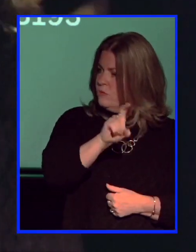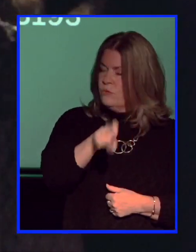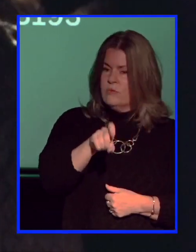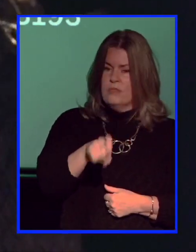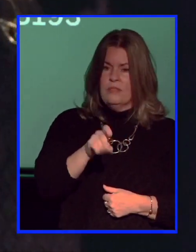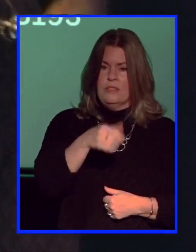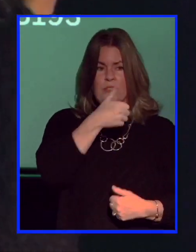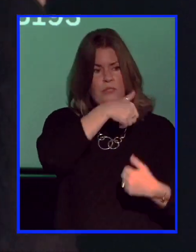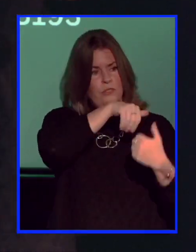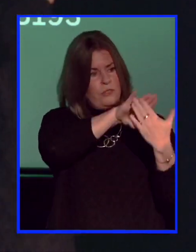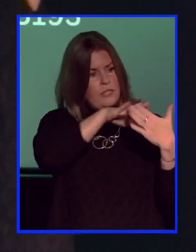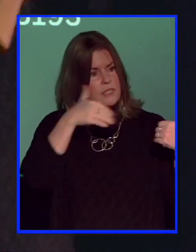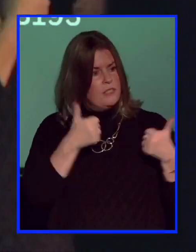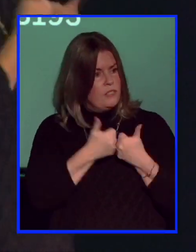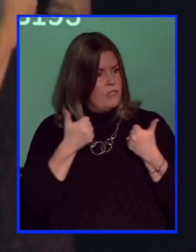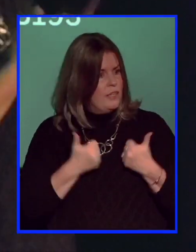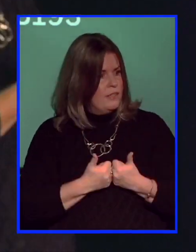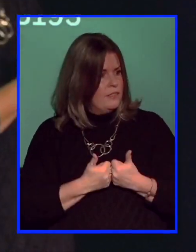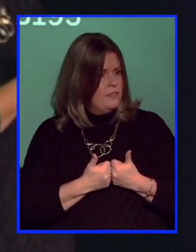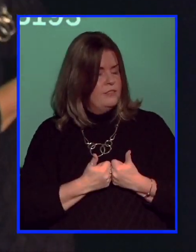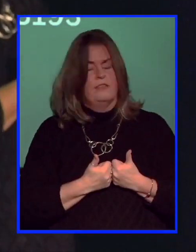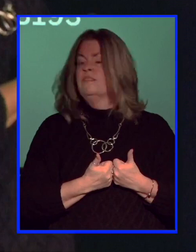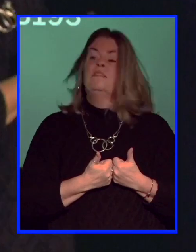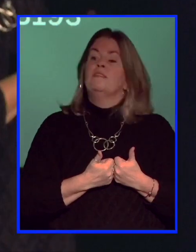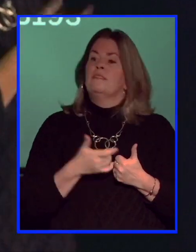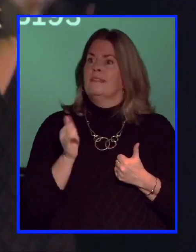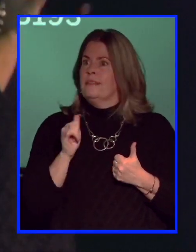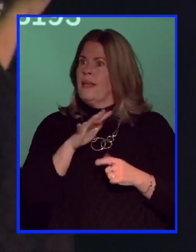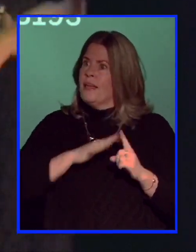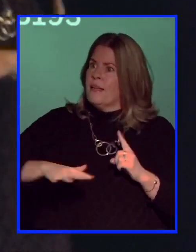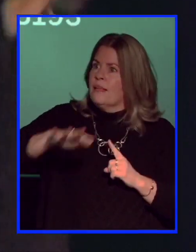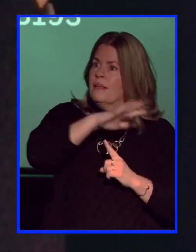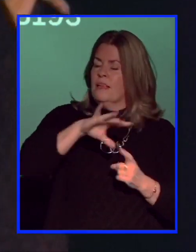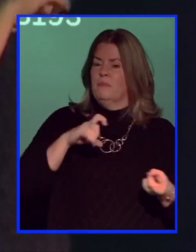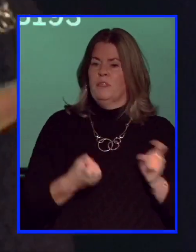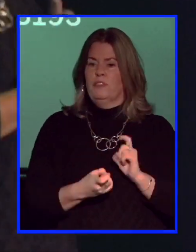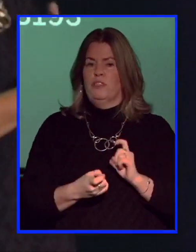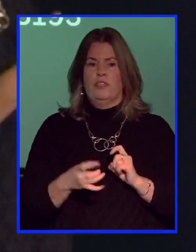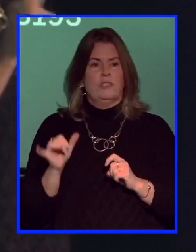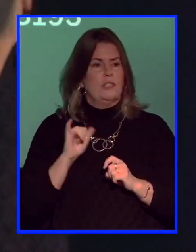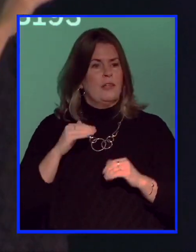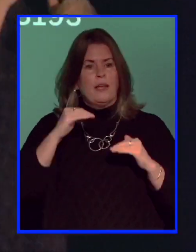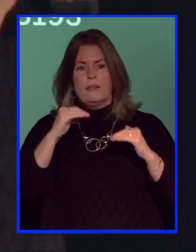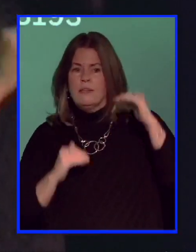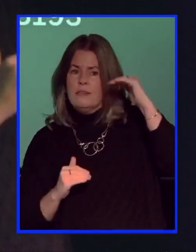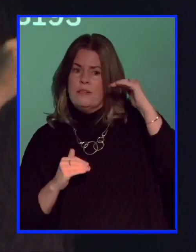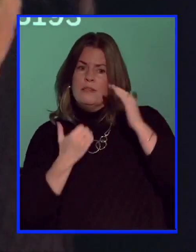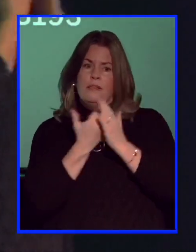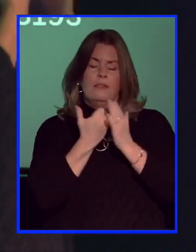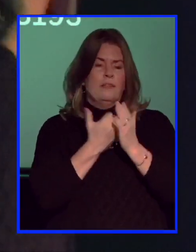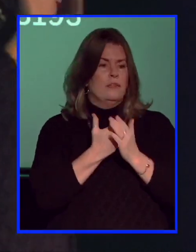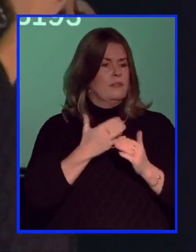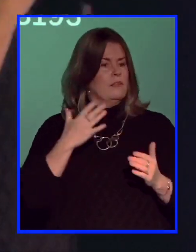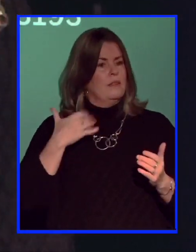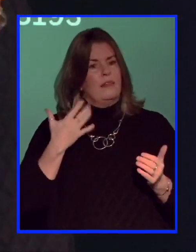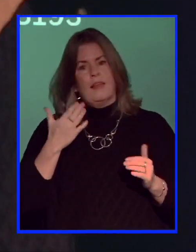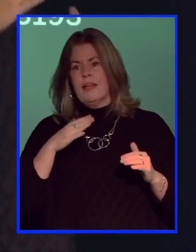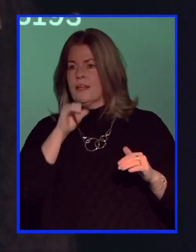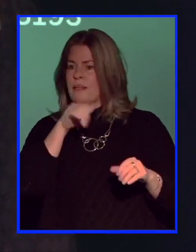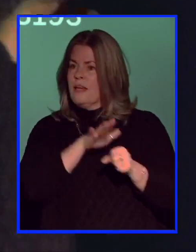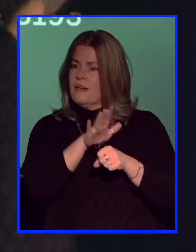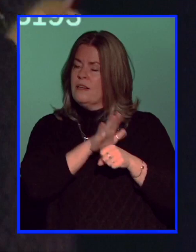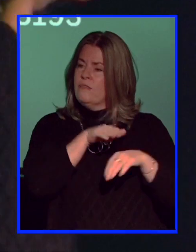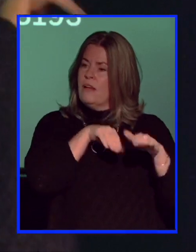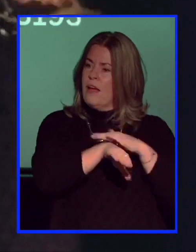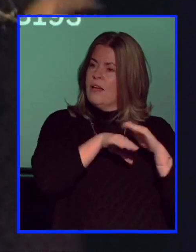address the challenges that we face, like climate change, like income inequality, like lack of access to health care,